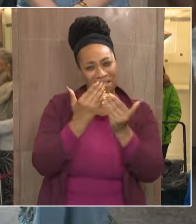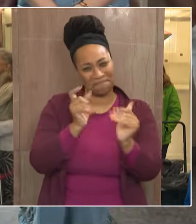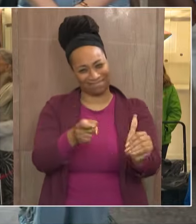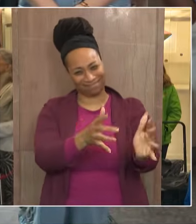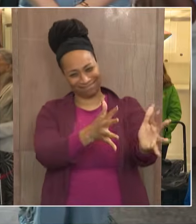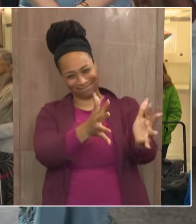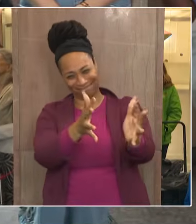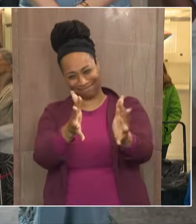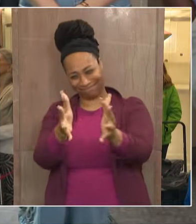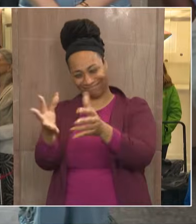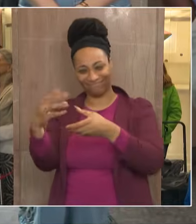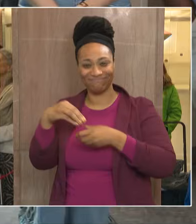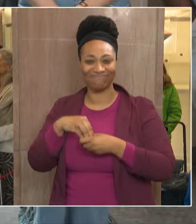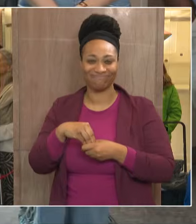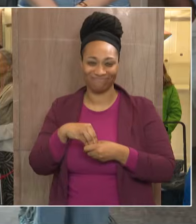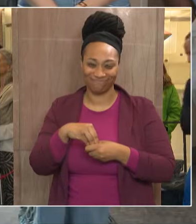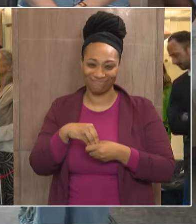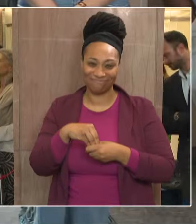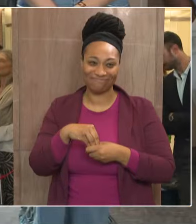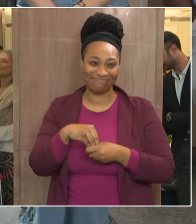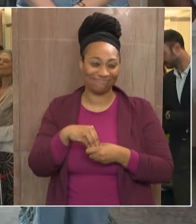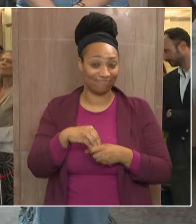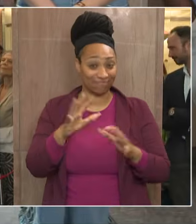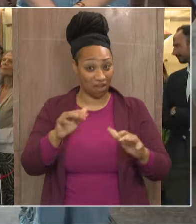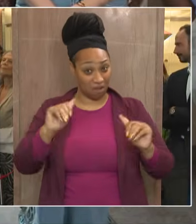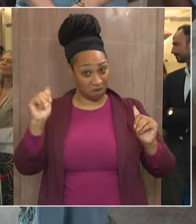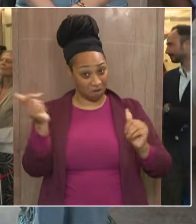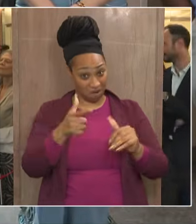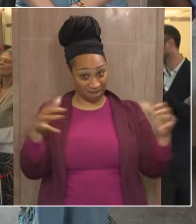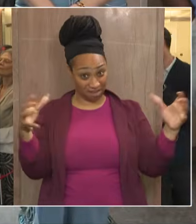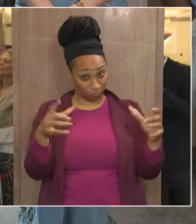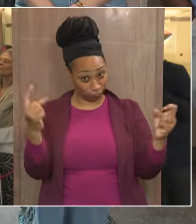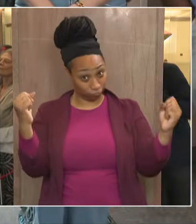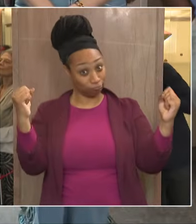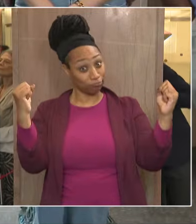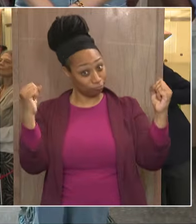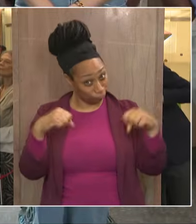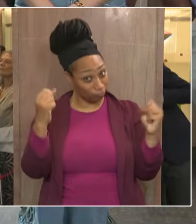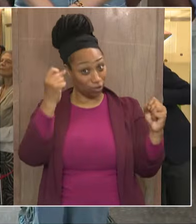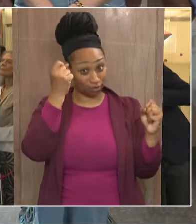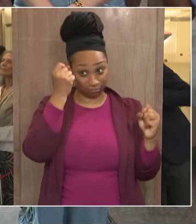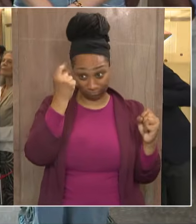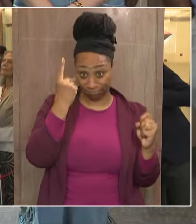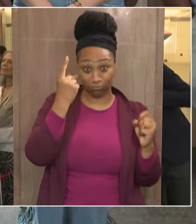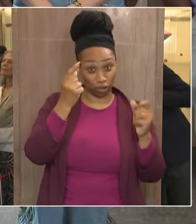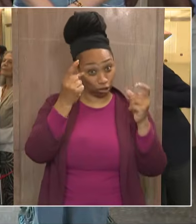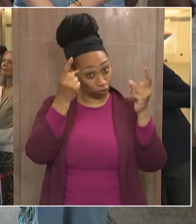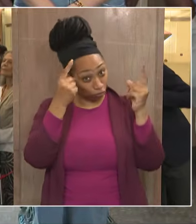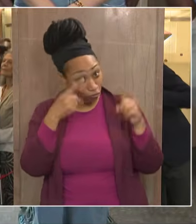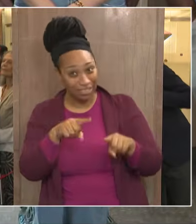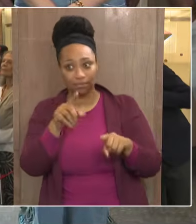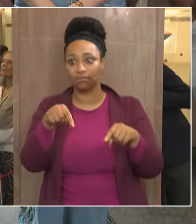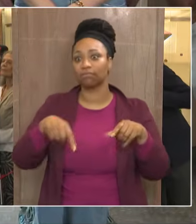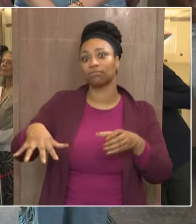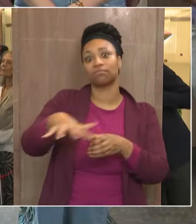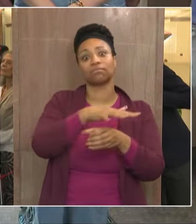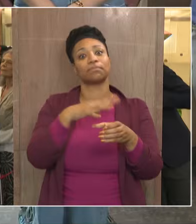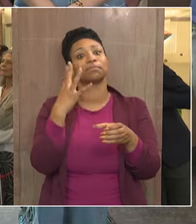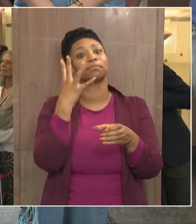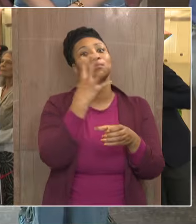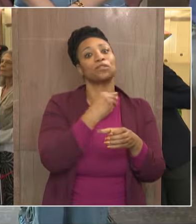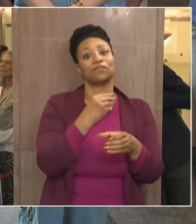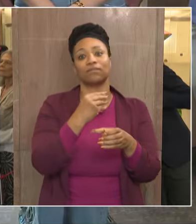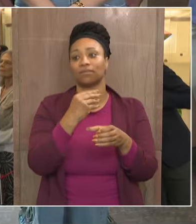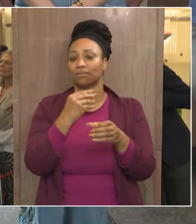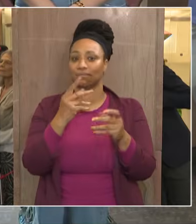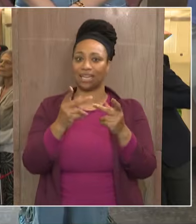I think almost everyone can agree that beautiful public spaces are critical to making vibrant, functional, and safe cities